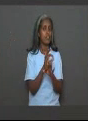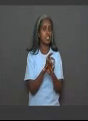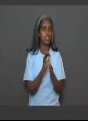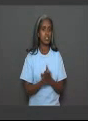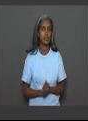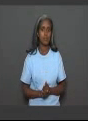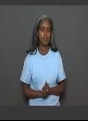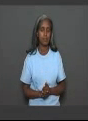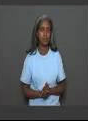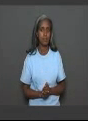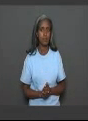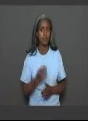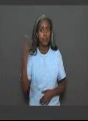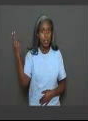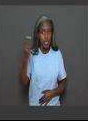function.